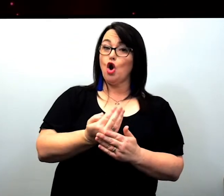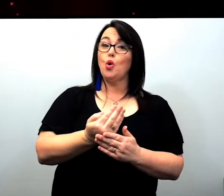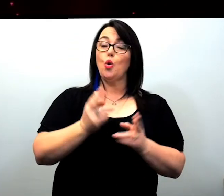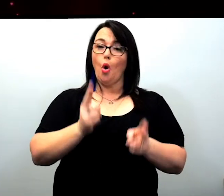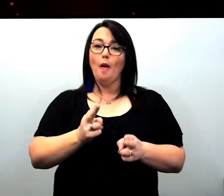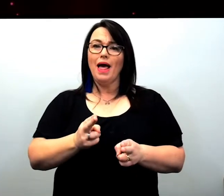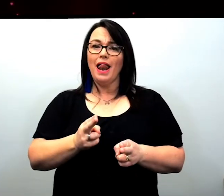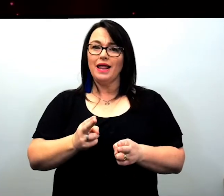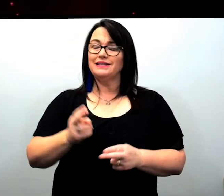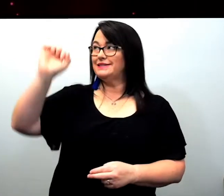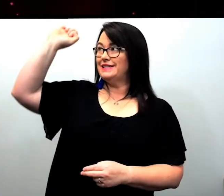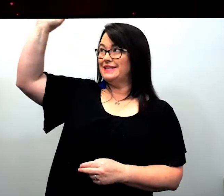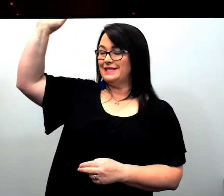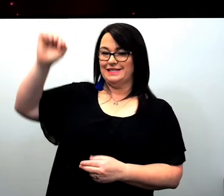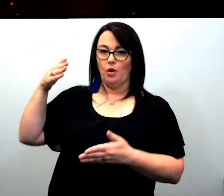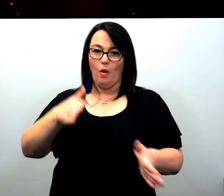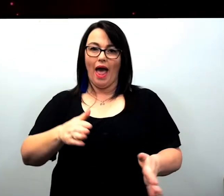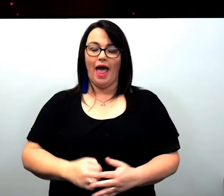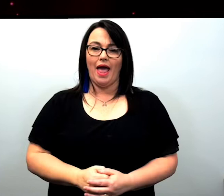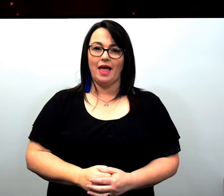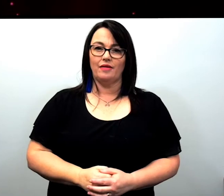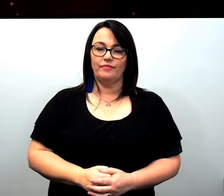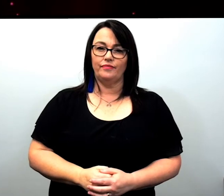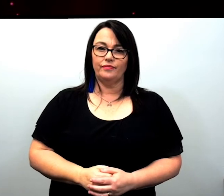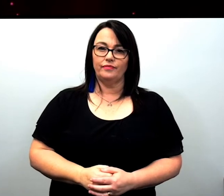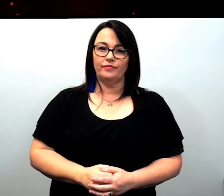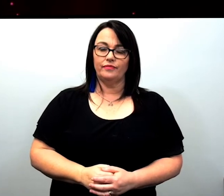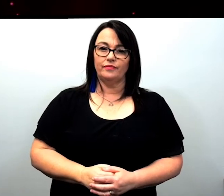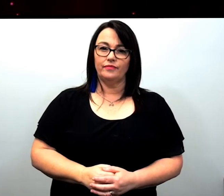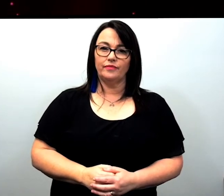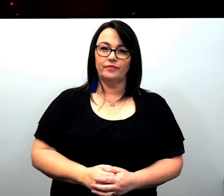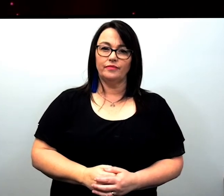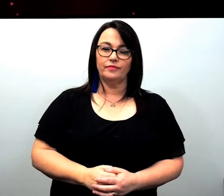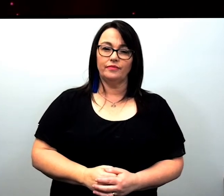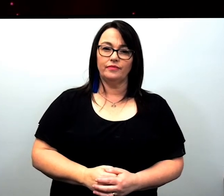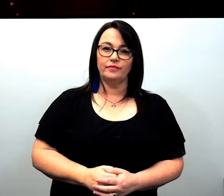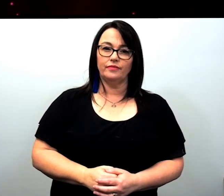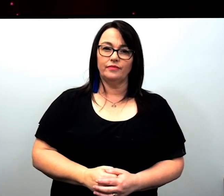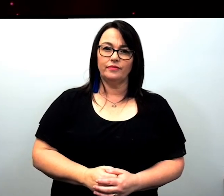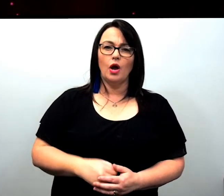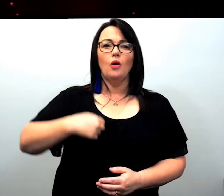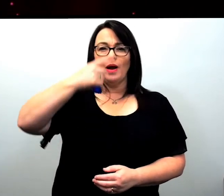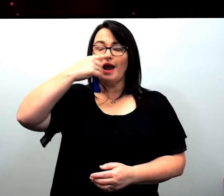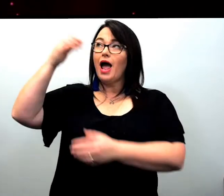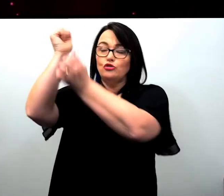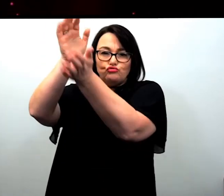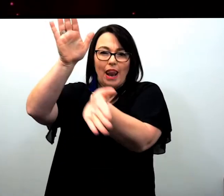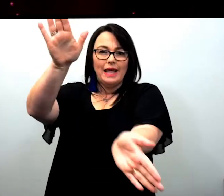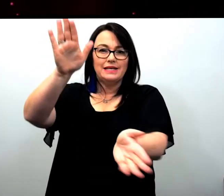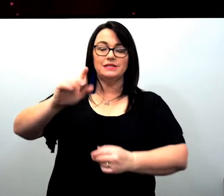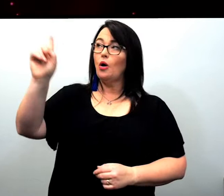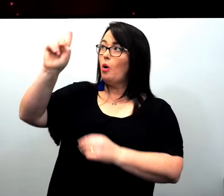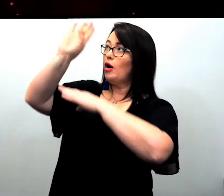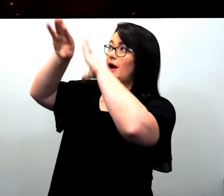bind all things that aren't of Christ and loose all things which are in what heaven is like on earth. That's what you and I